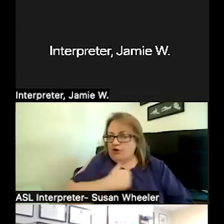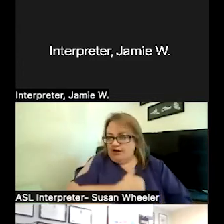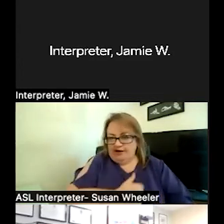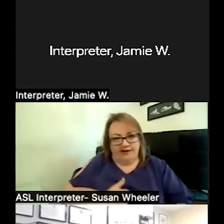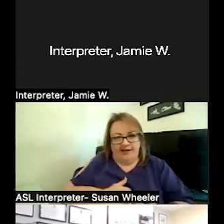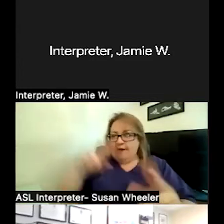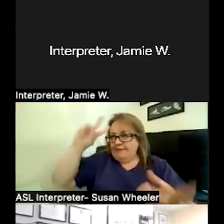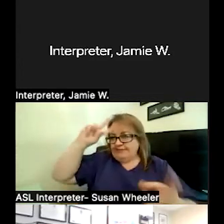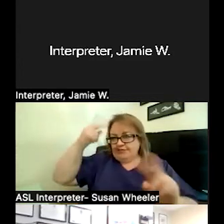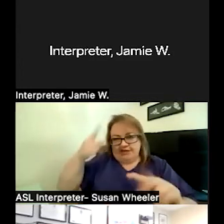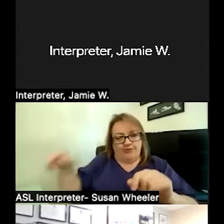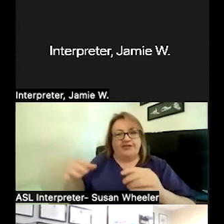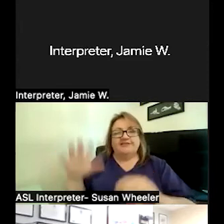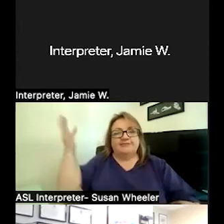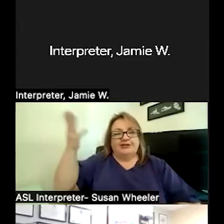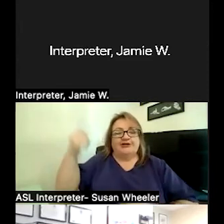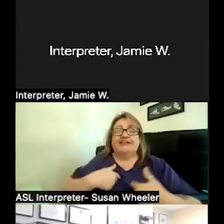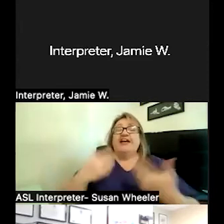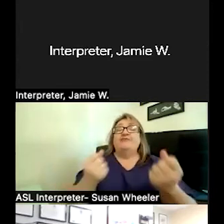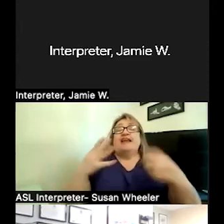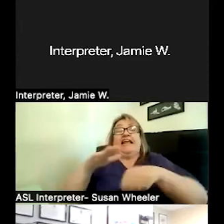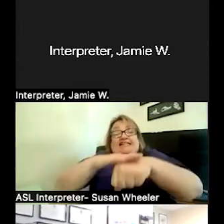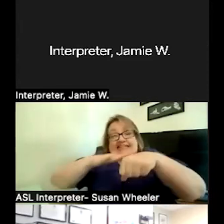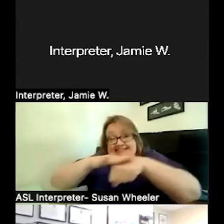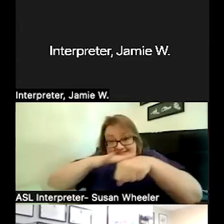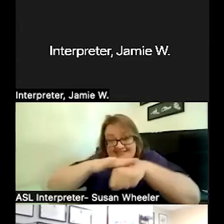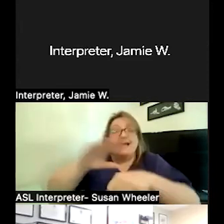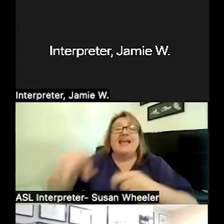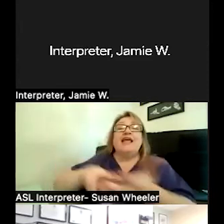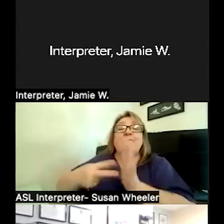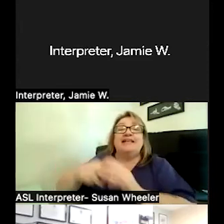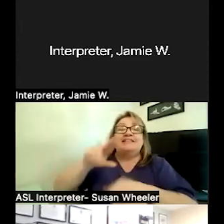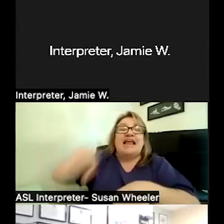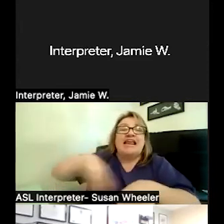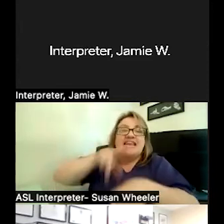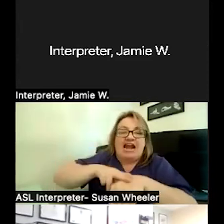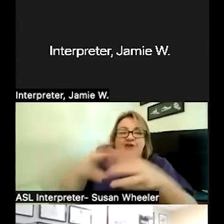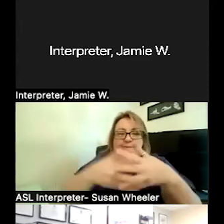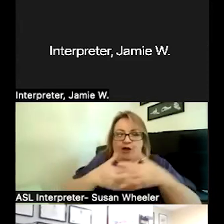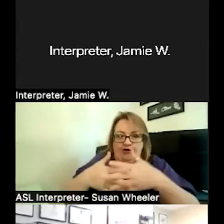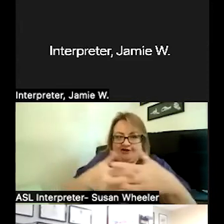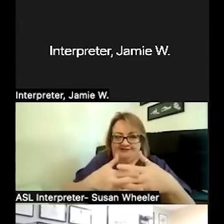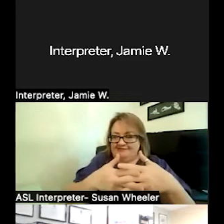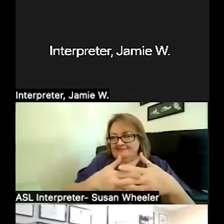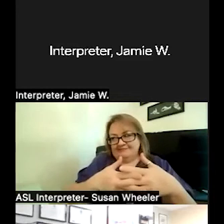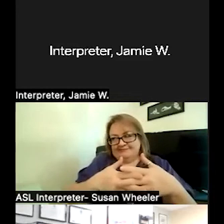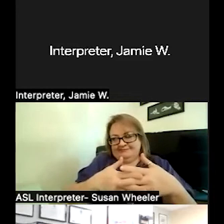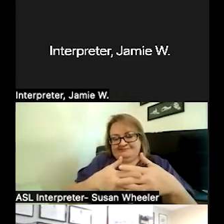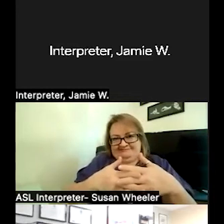common misperception is that they all share similar cultural needs and so forth, and they absolutely do